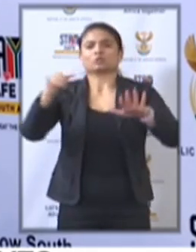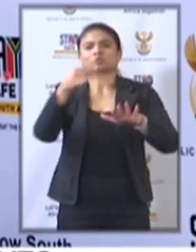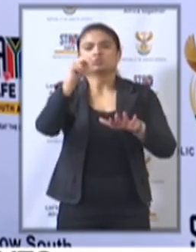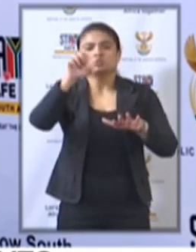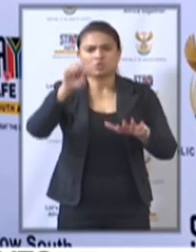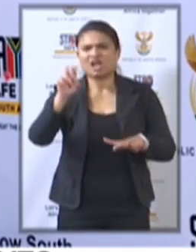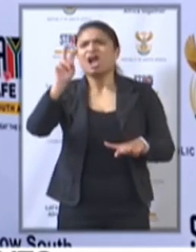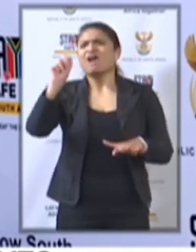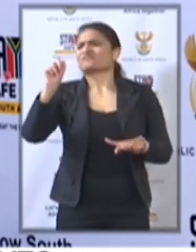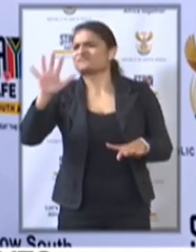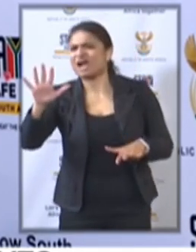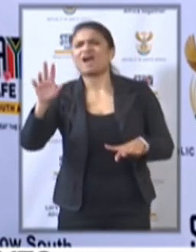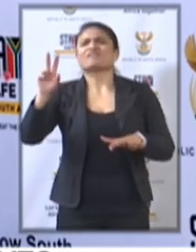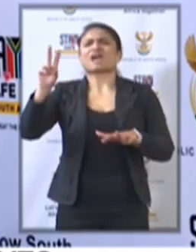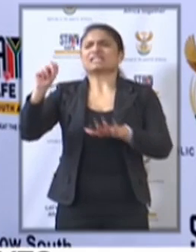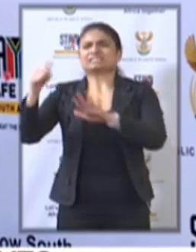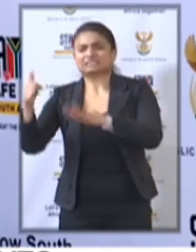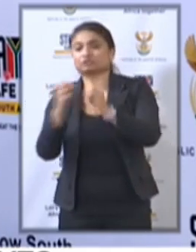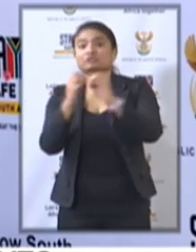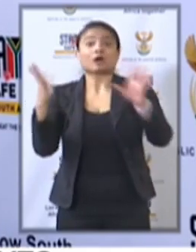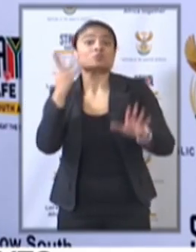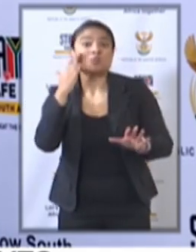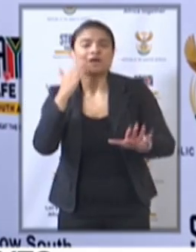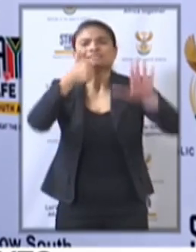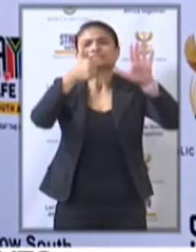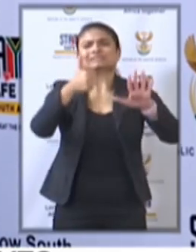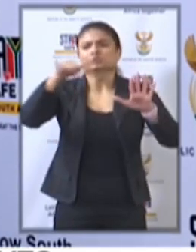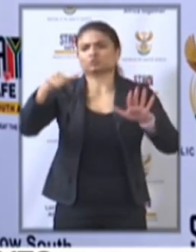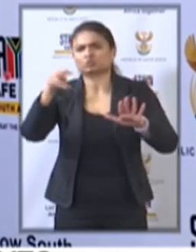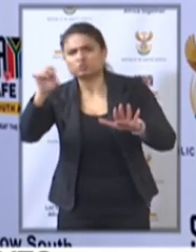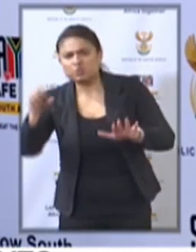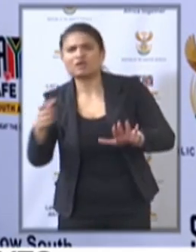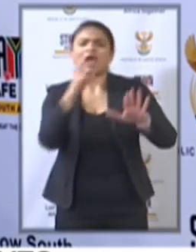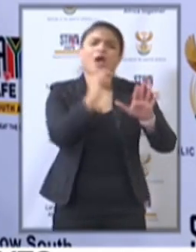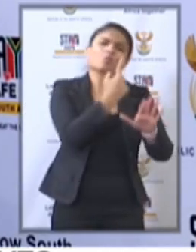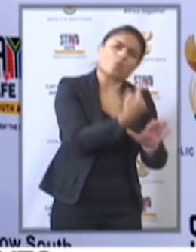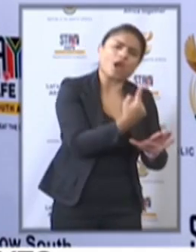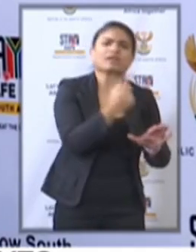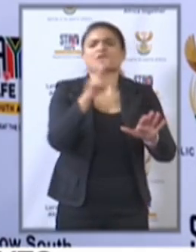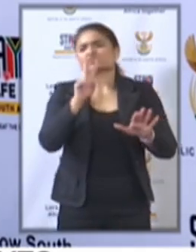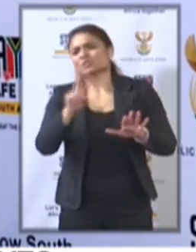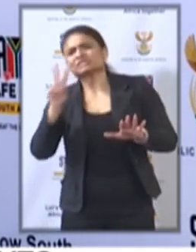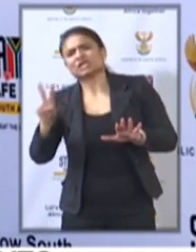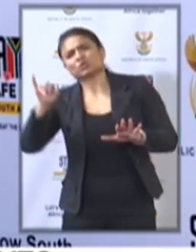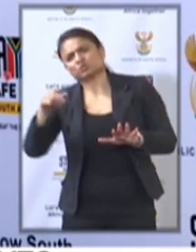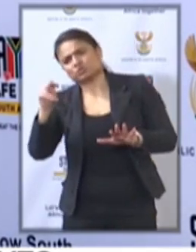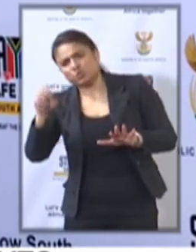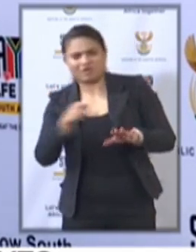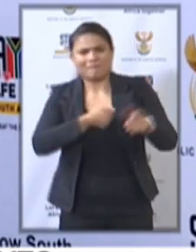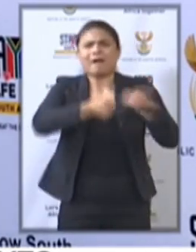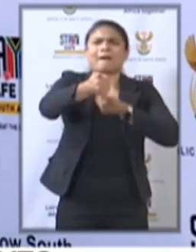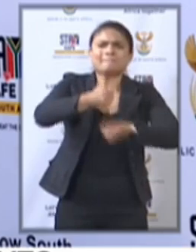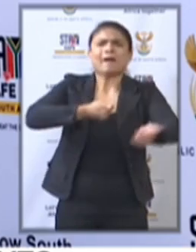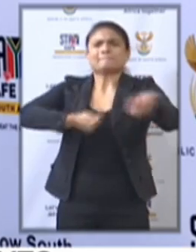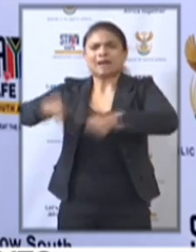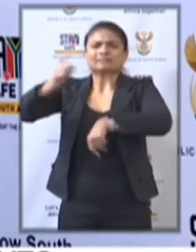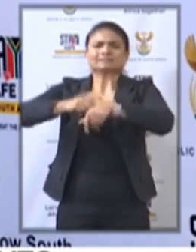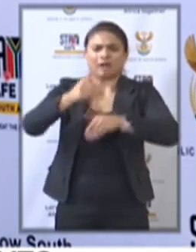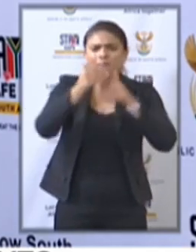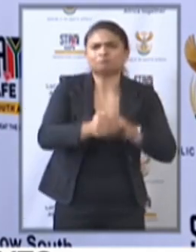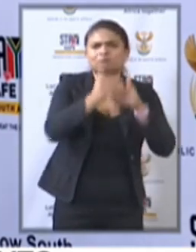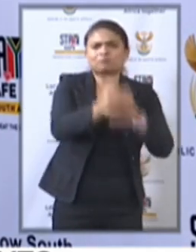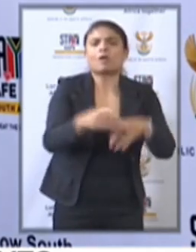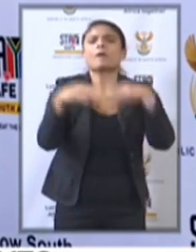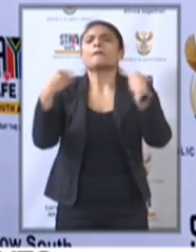June, N4 and N1 students as from the 22nd of June, and NATED semester business studies